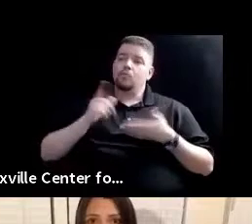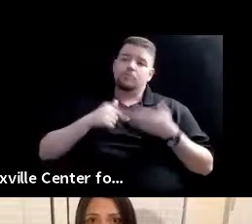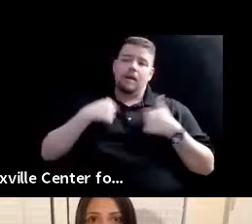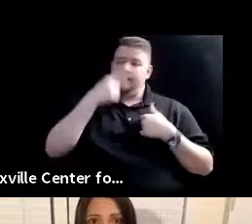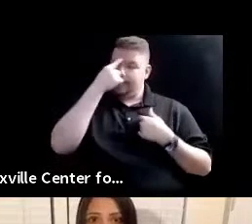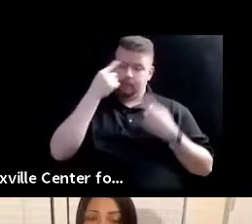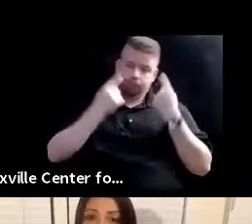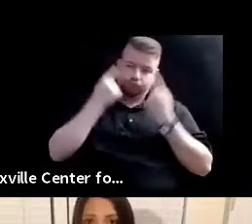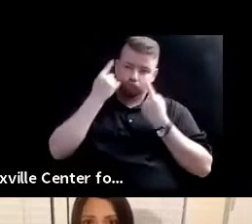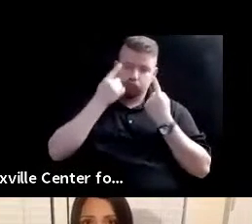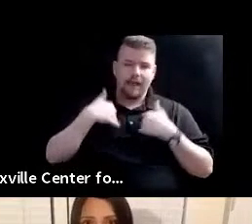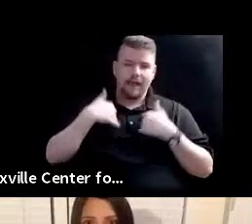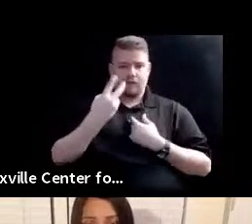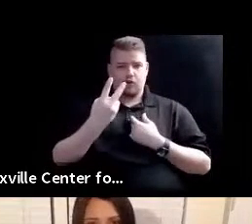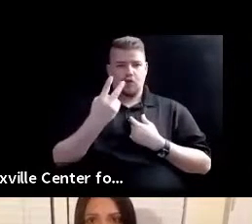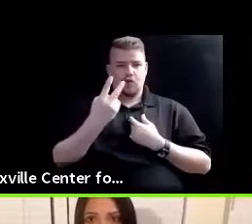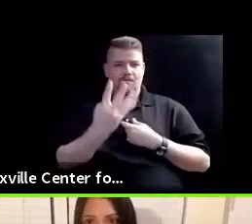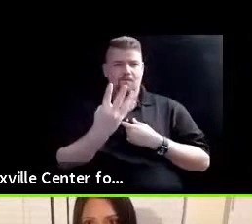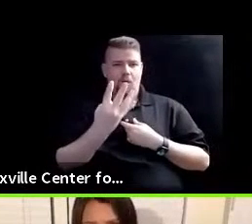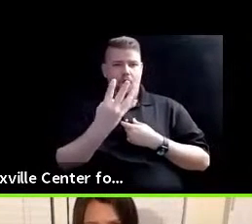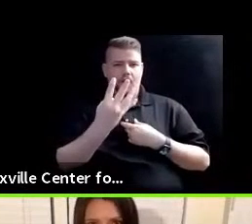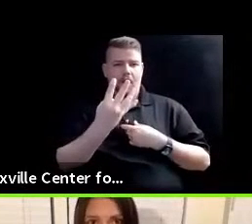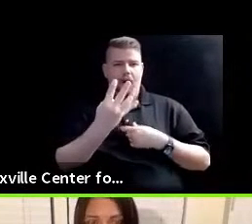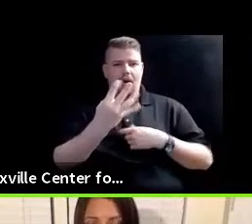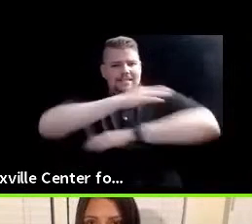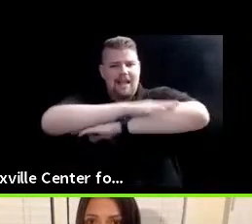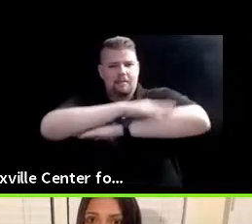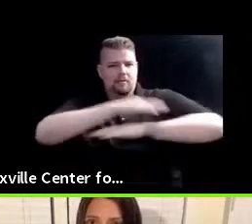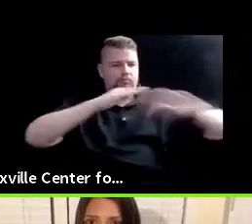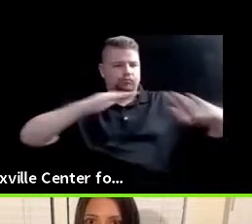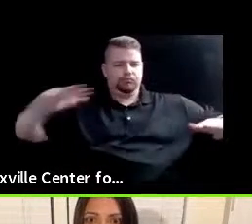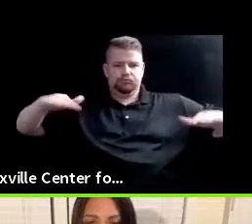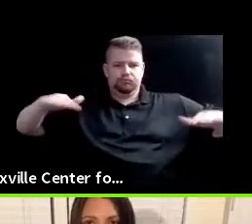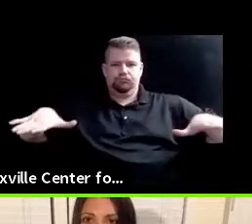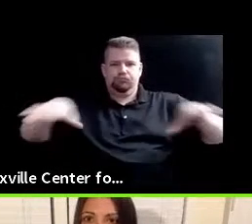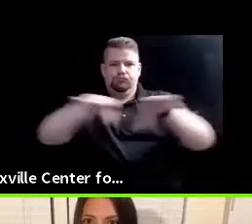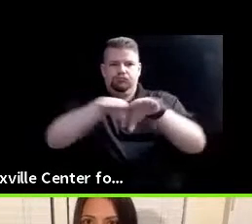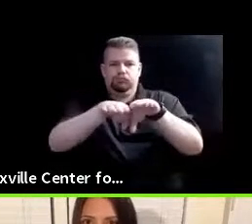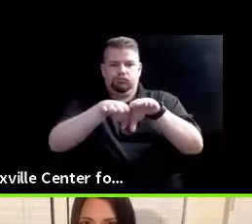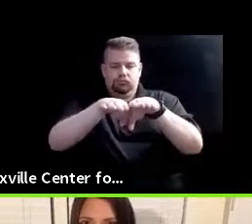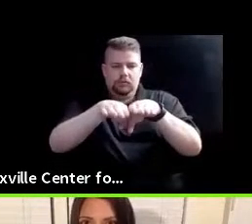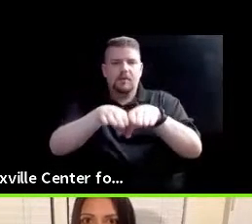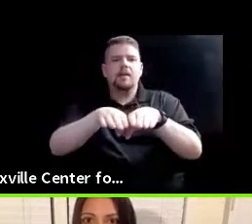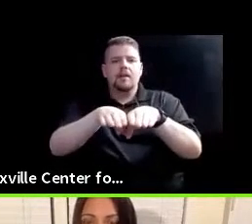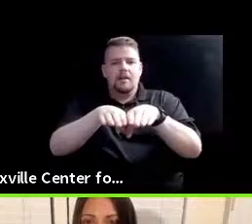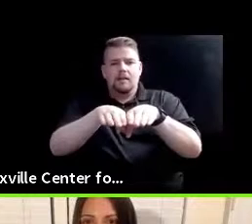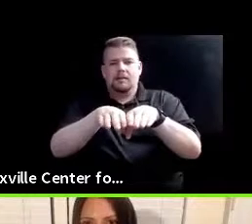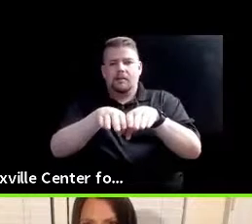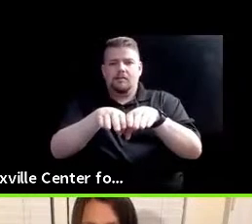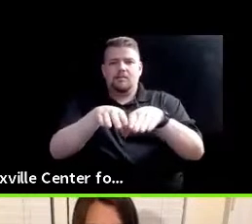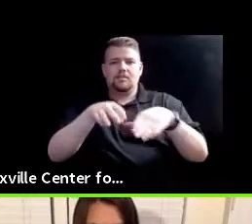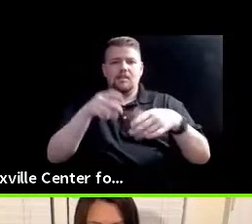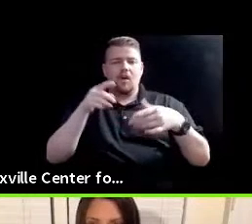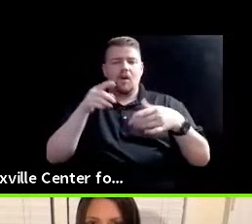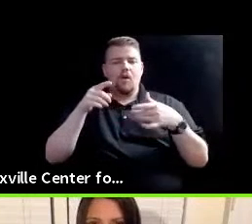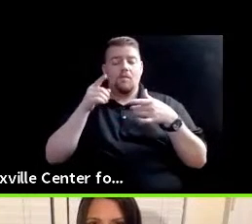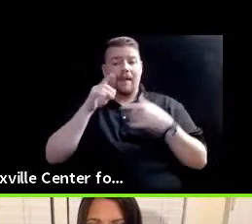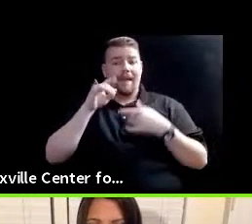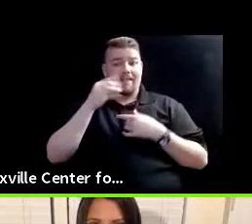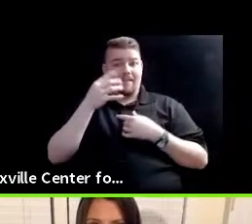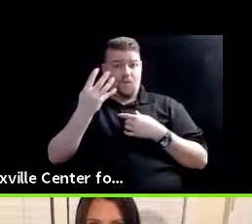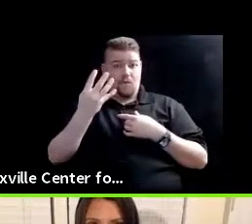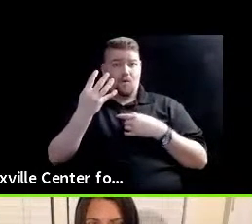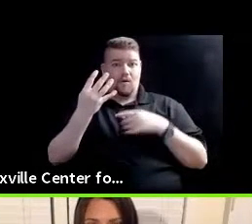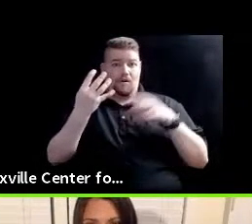Many times you'll have 2 4-tops, which is a table that seats 4 people, and they'll be pushed together. And when you have those 2